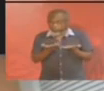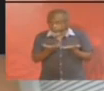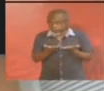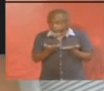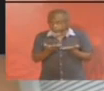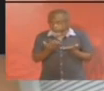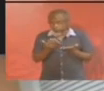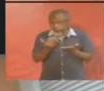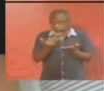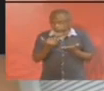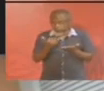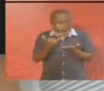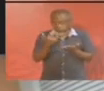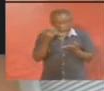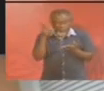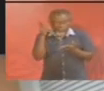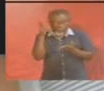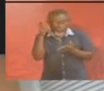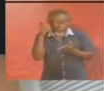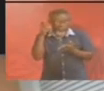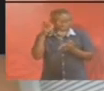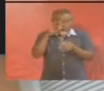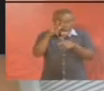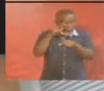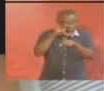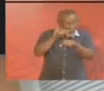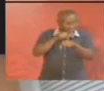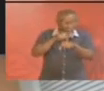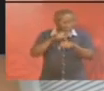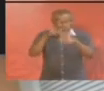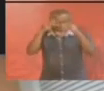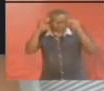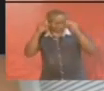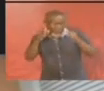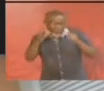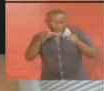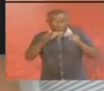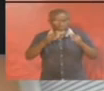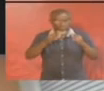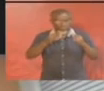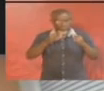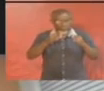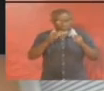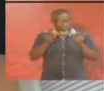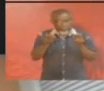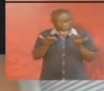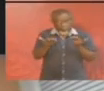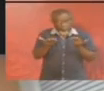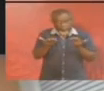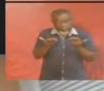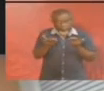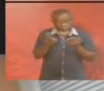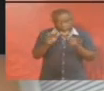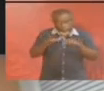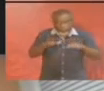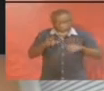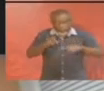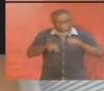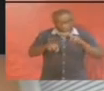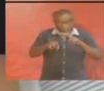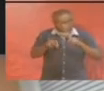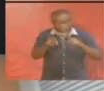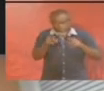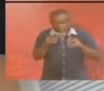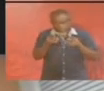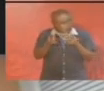about teachers, not just the students, but teachers, the ability to cope with this new online teaching, which